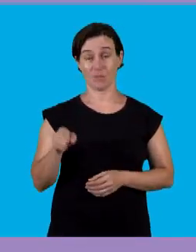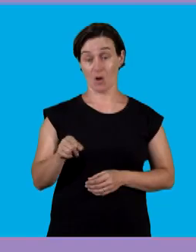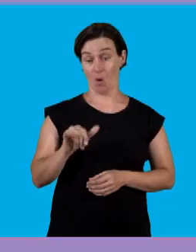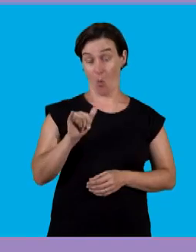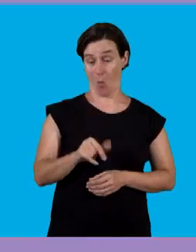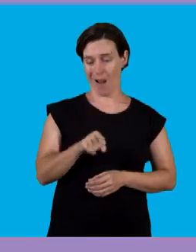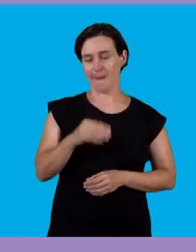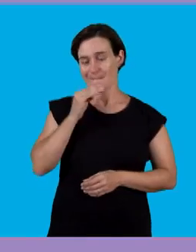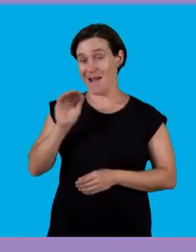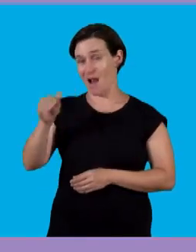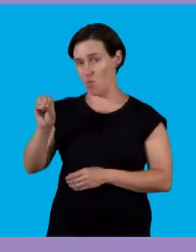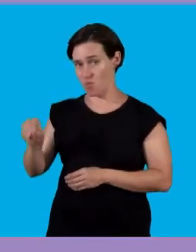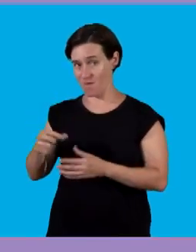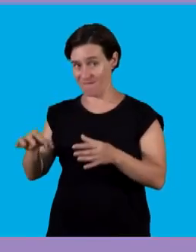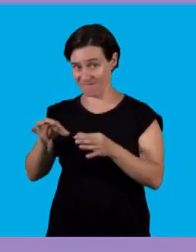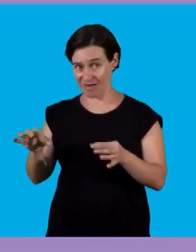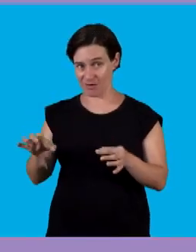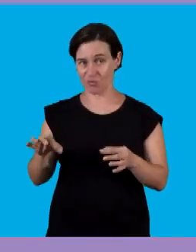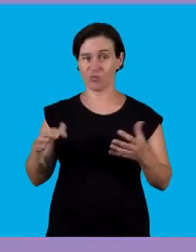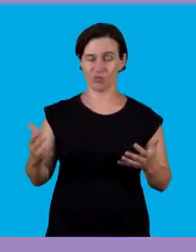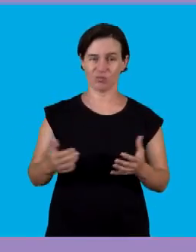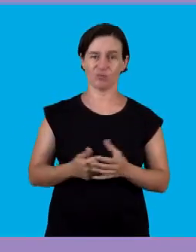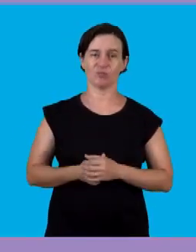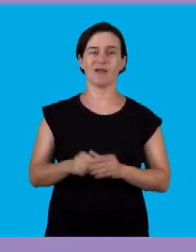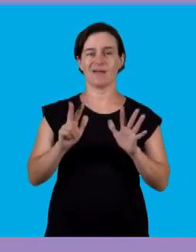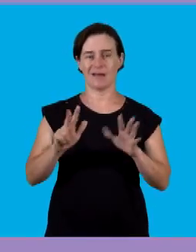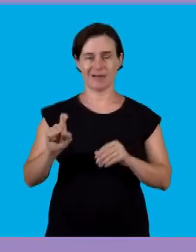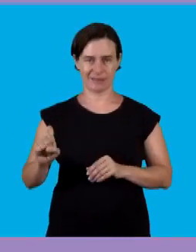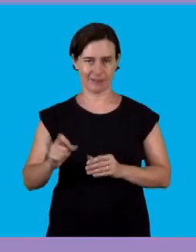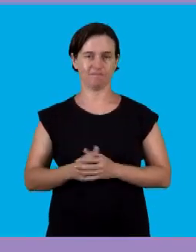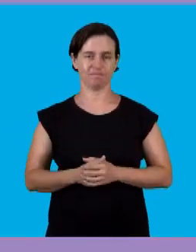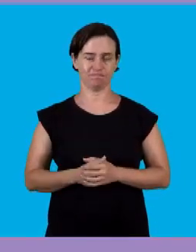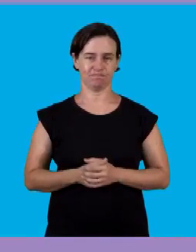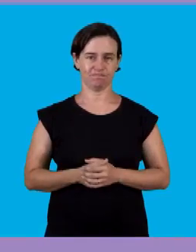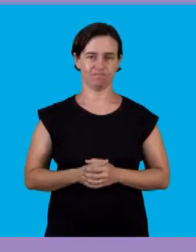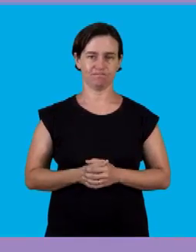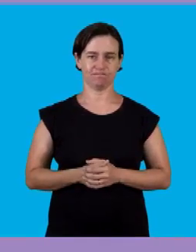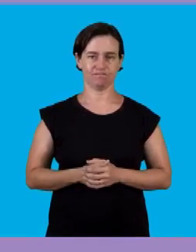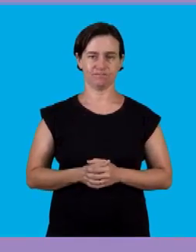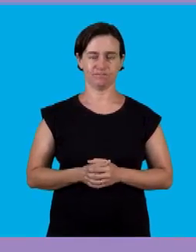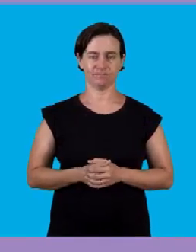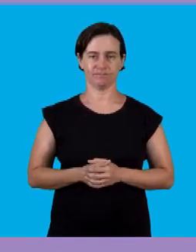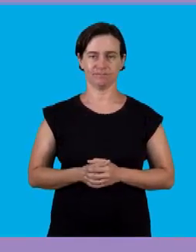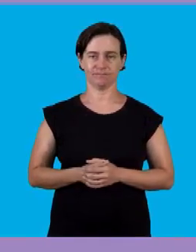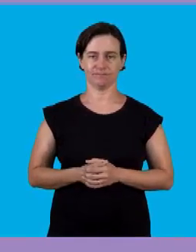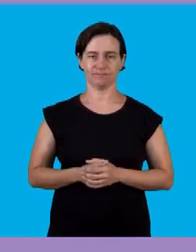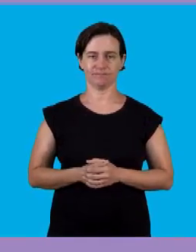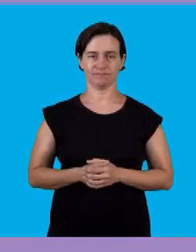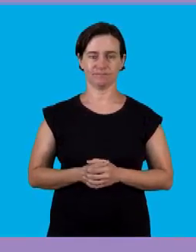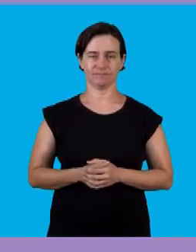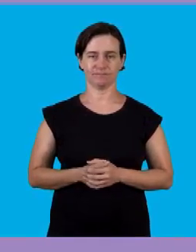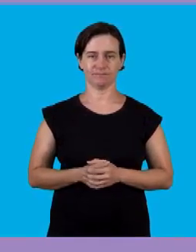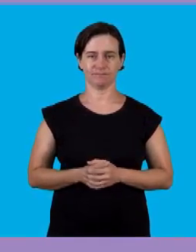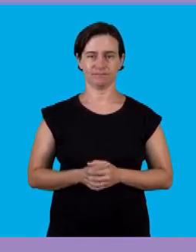is obtained by taking the 8 and multiplying it with the input value. So y is equals